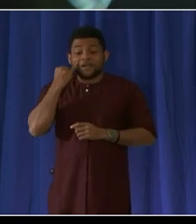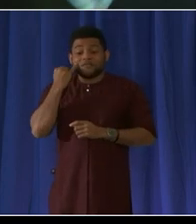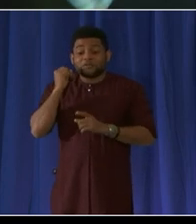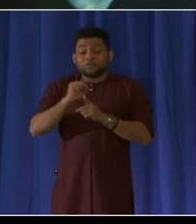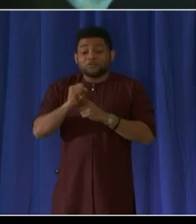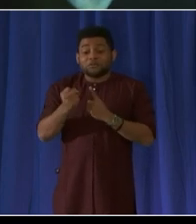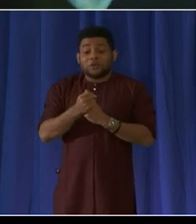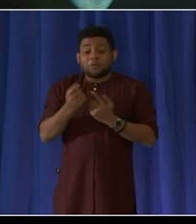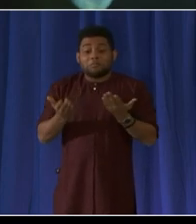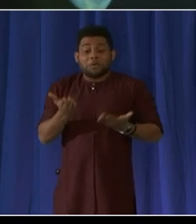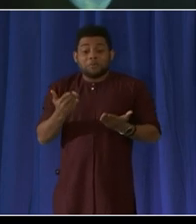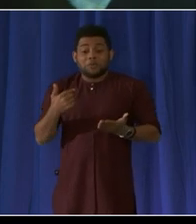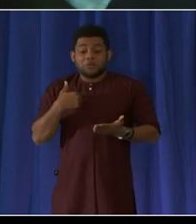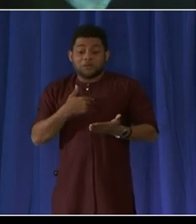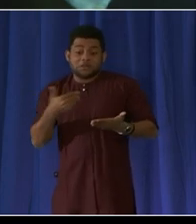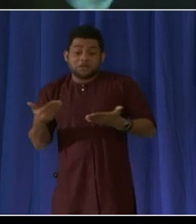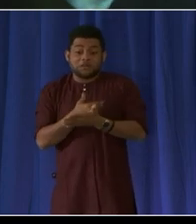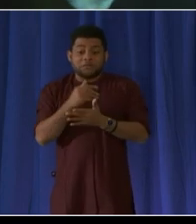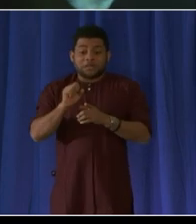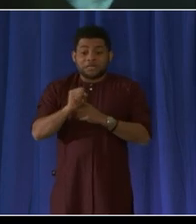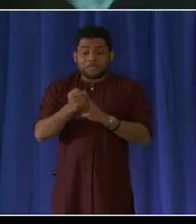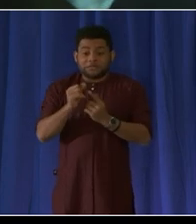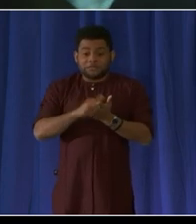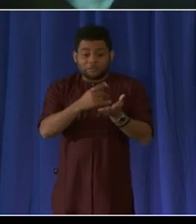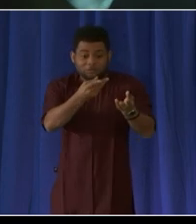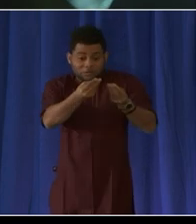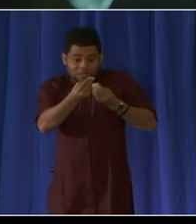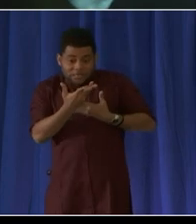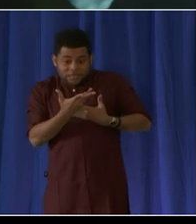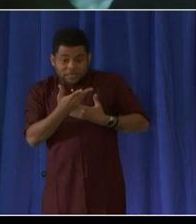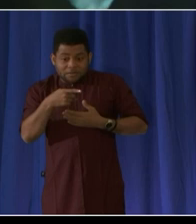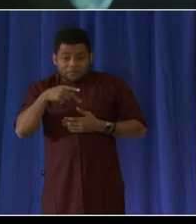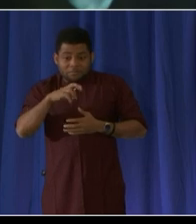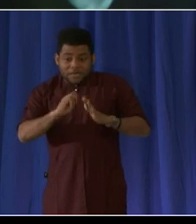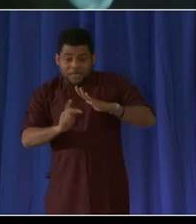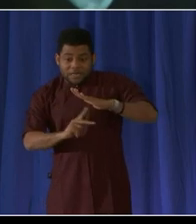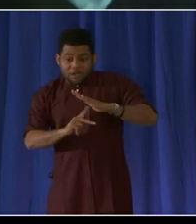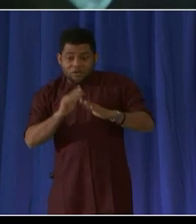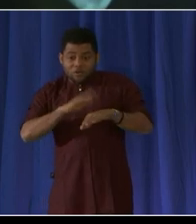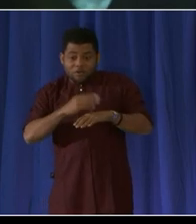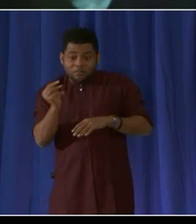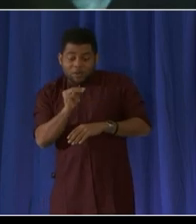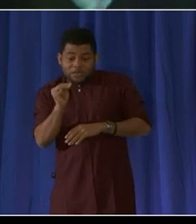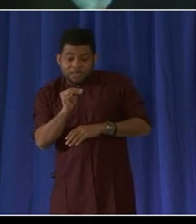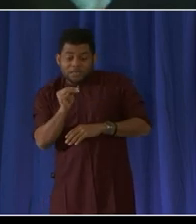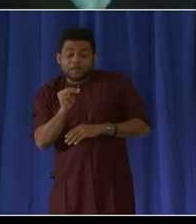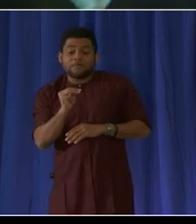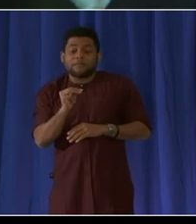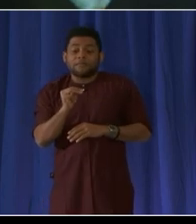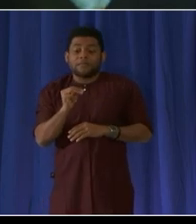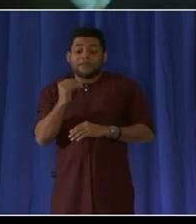where there's actually a new case that we are notified of in a pre-K classroom on